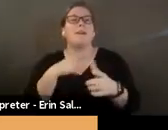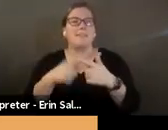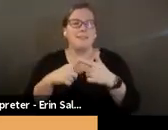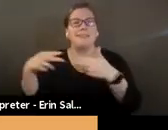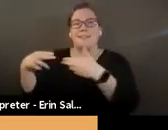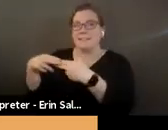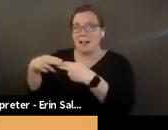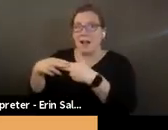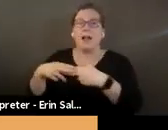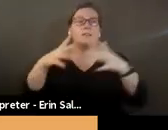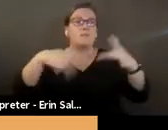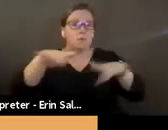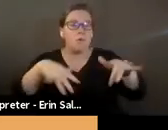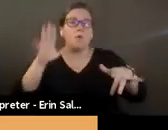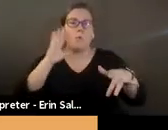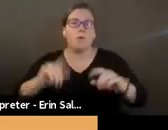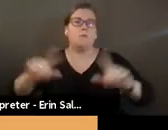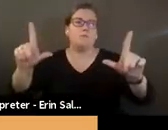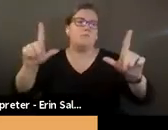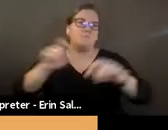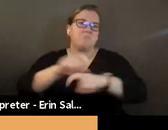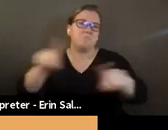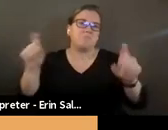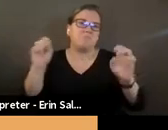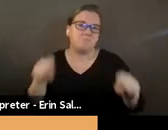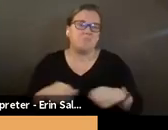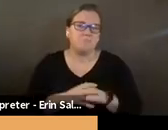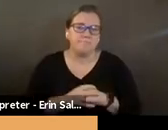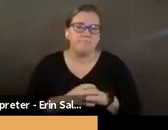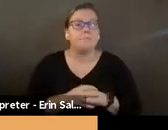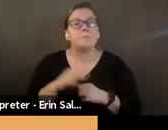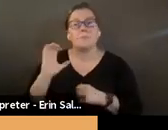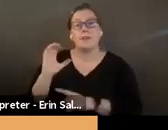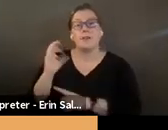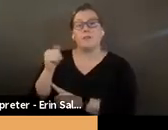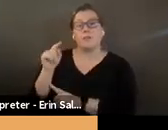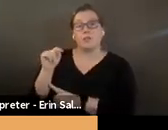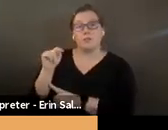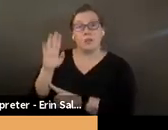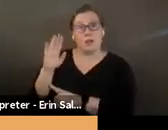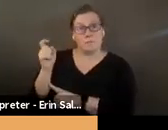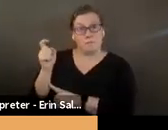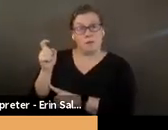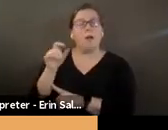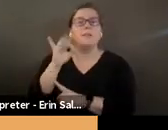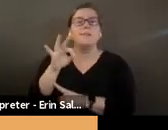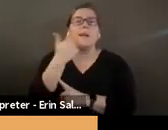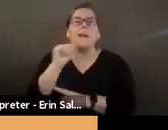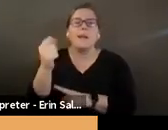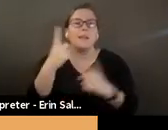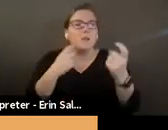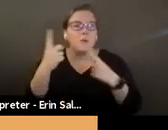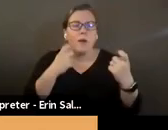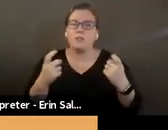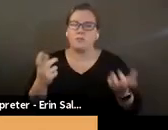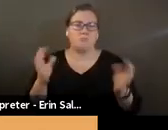from the presentation. There is a chat box where if you do have questions, feel free to put those